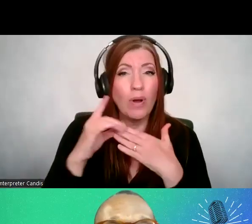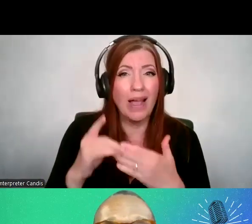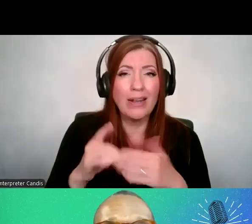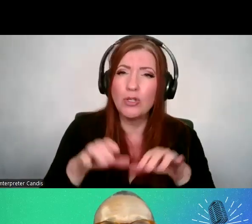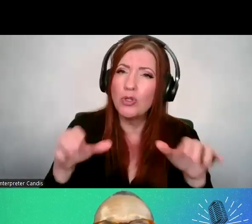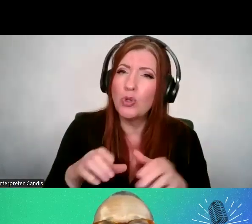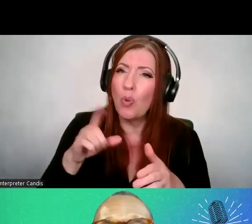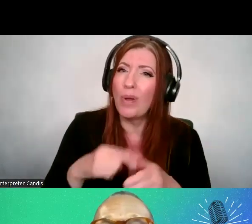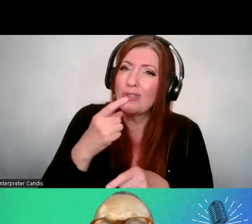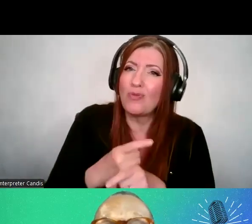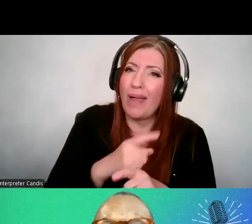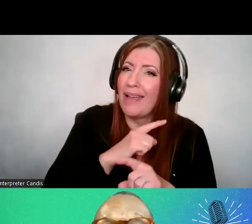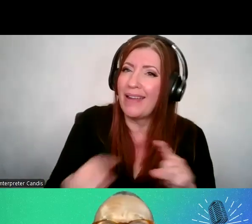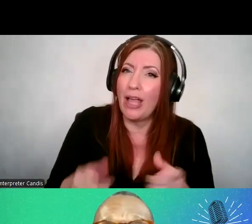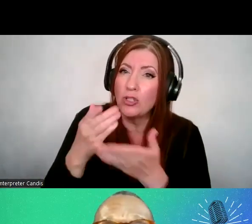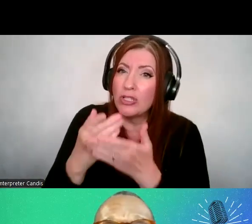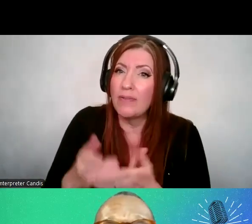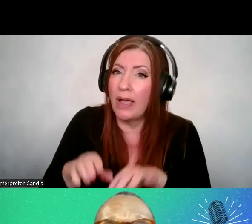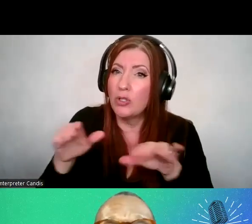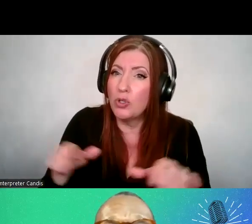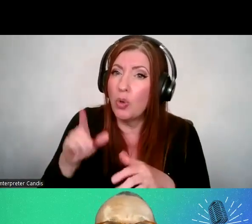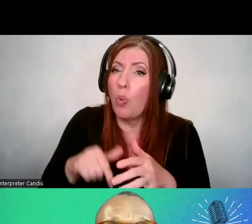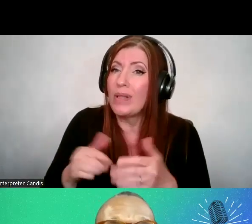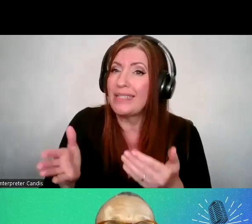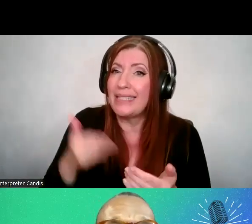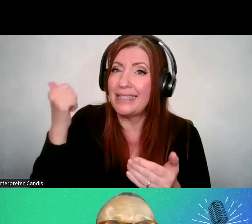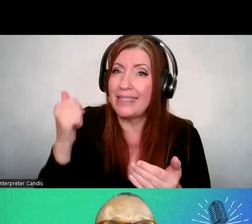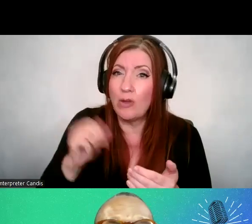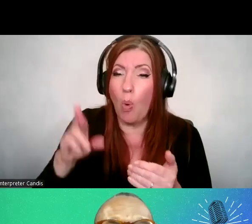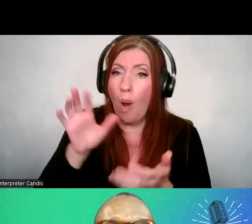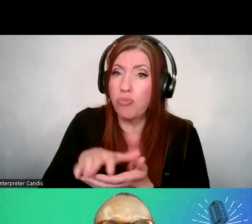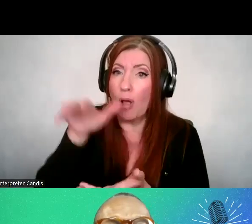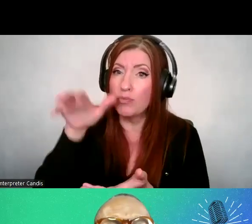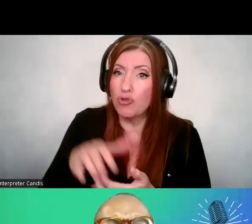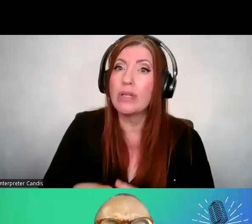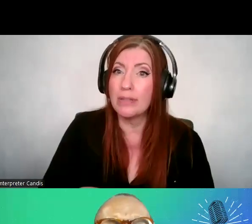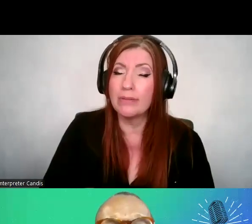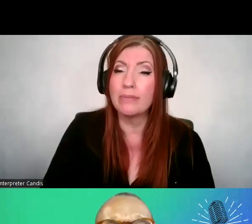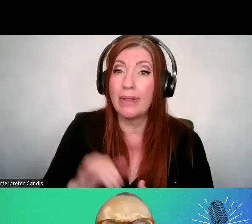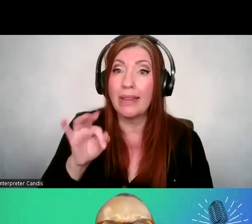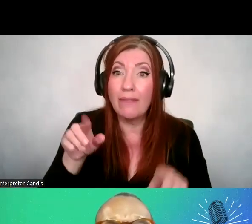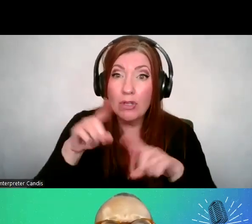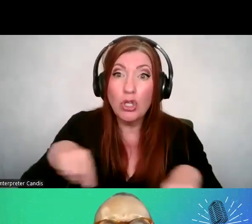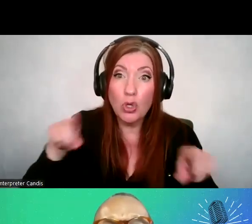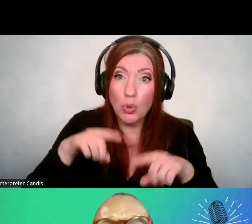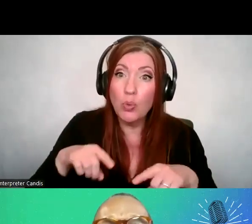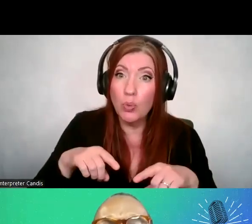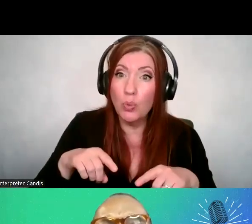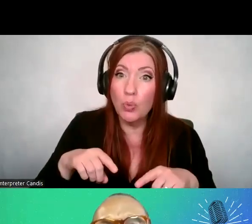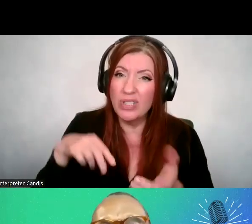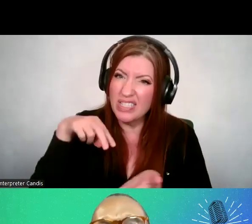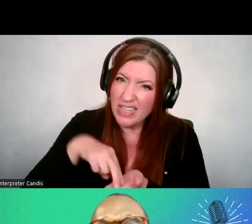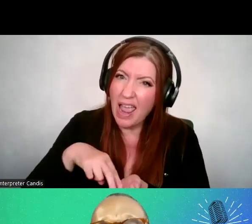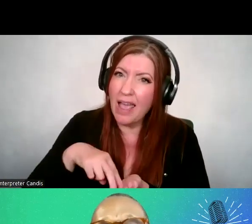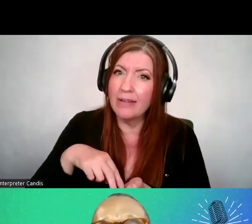and not justification to do that which is expedient or prosperous. And if you stand for the